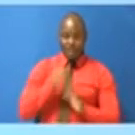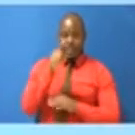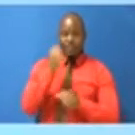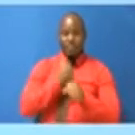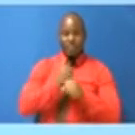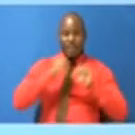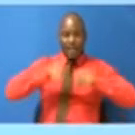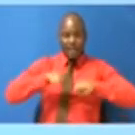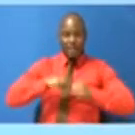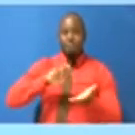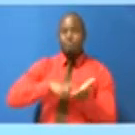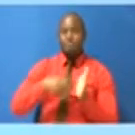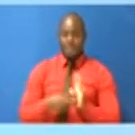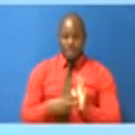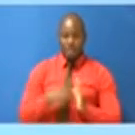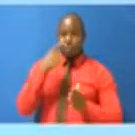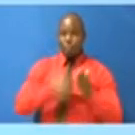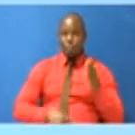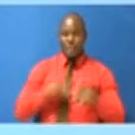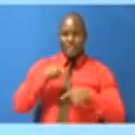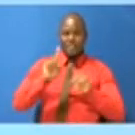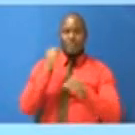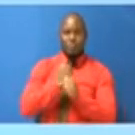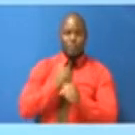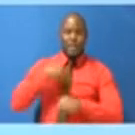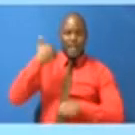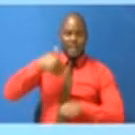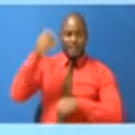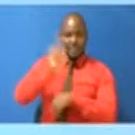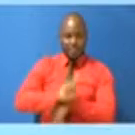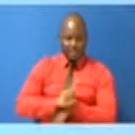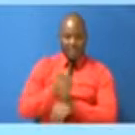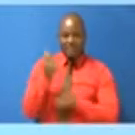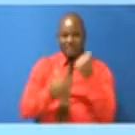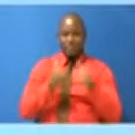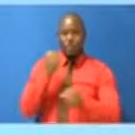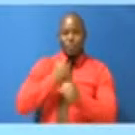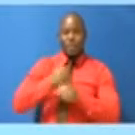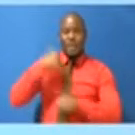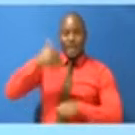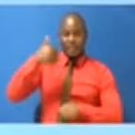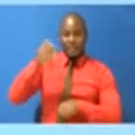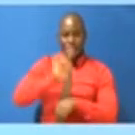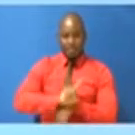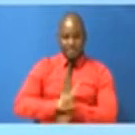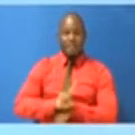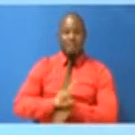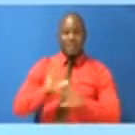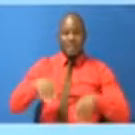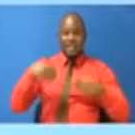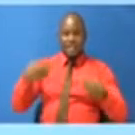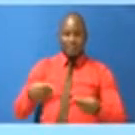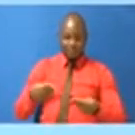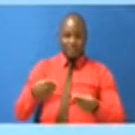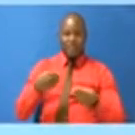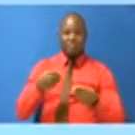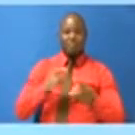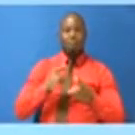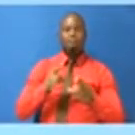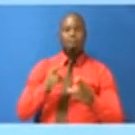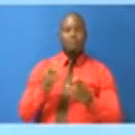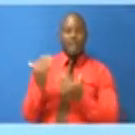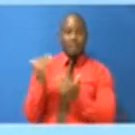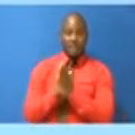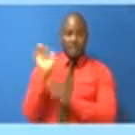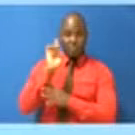performance agreement means what do they do every day the few things they do every day to deliver the output nairobians